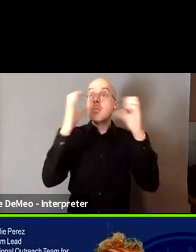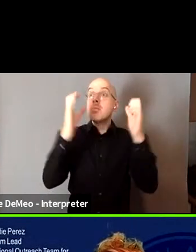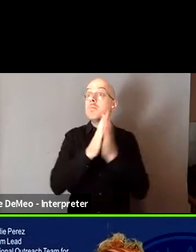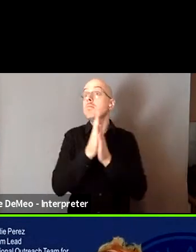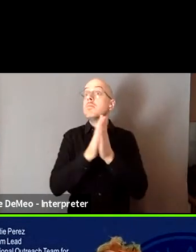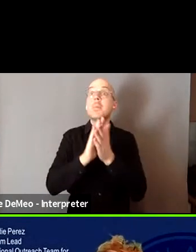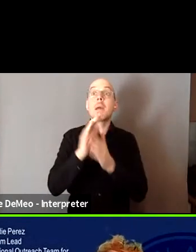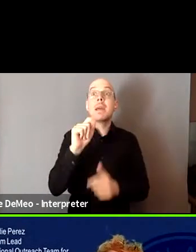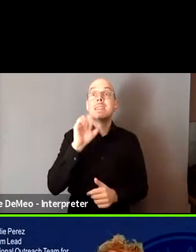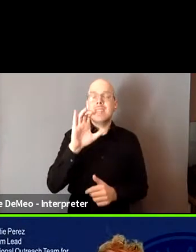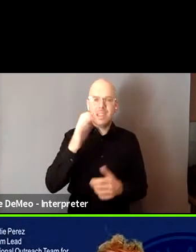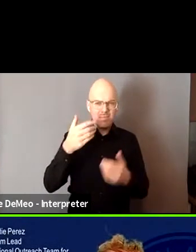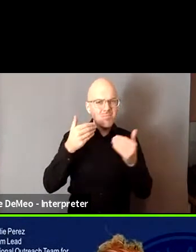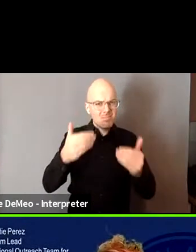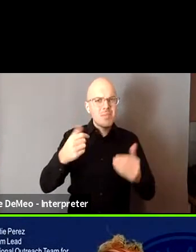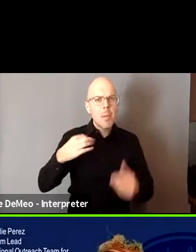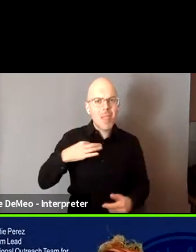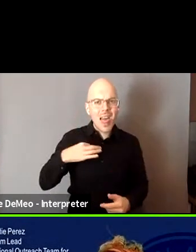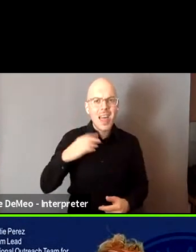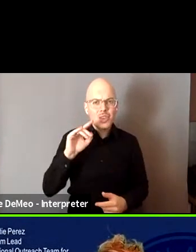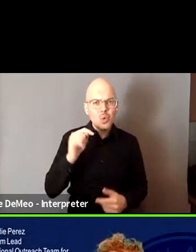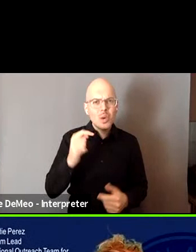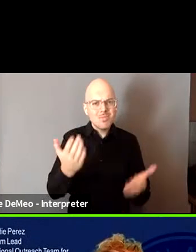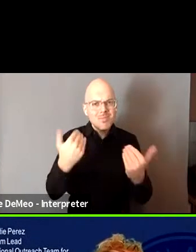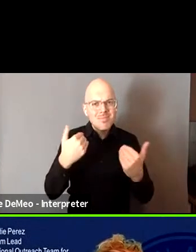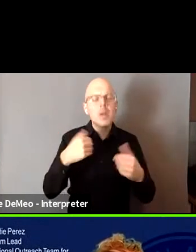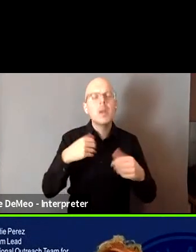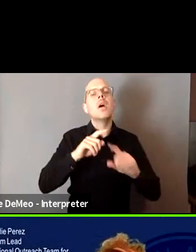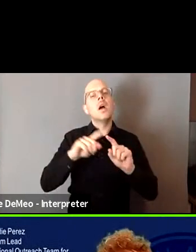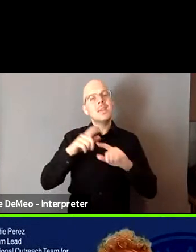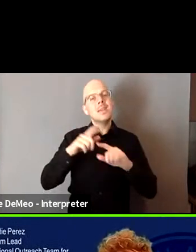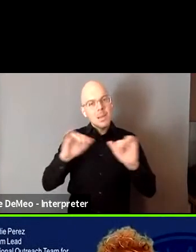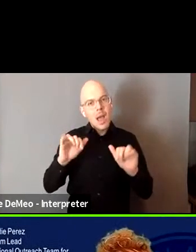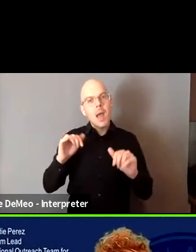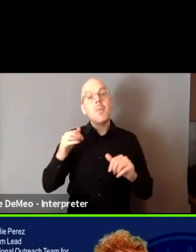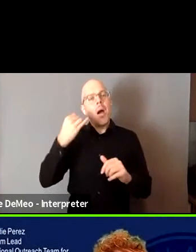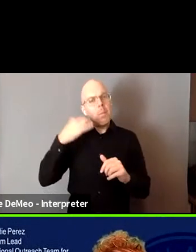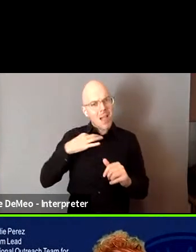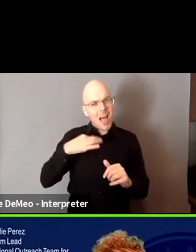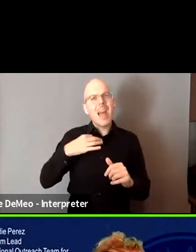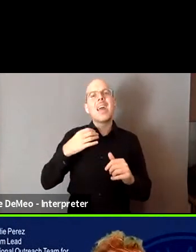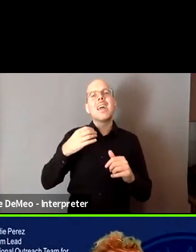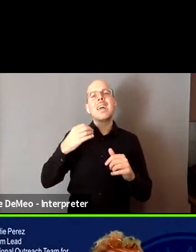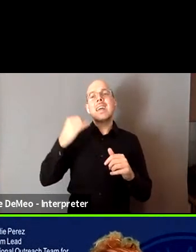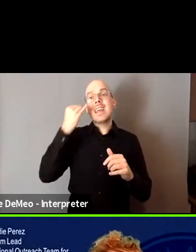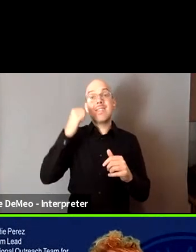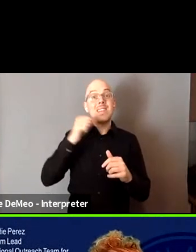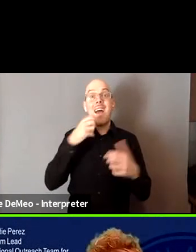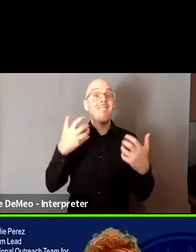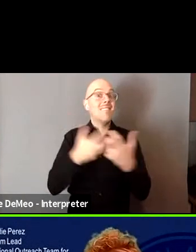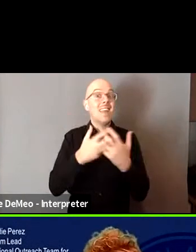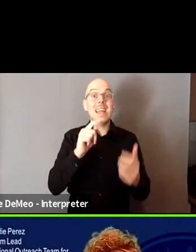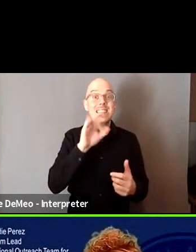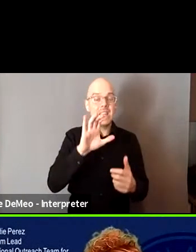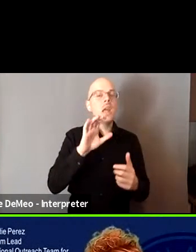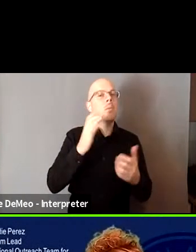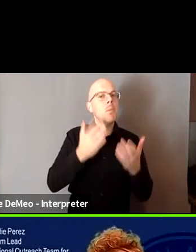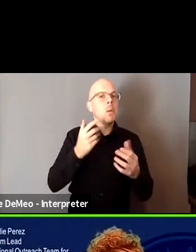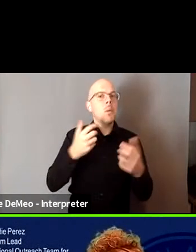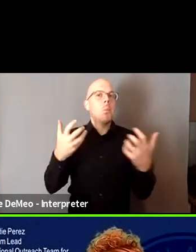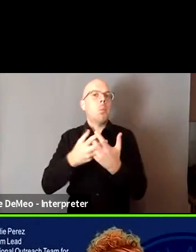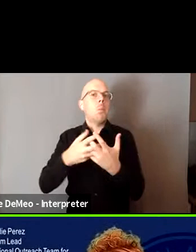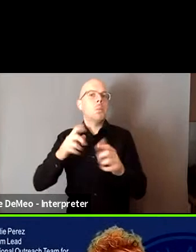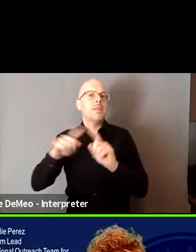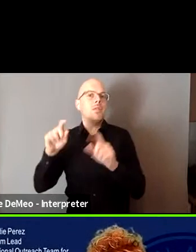going to be to strive for. But we also want to encourage you apply. But I mean, and I use that word loosely because it's not an